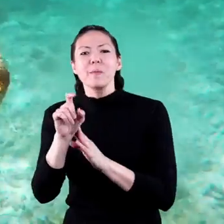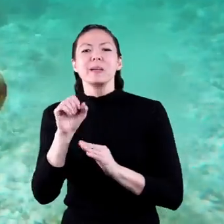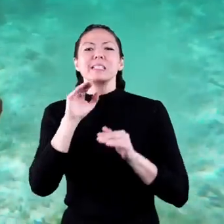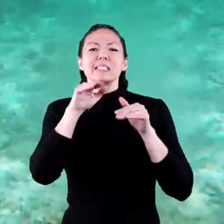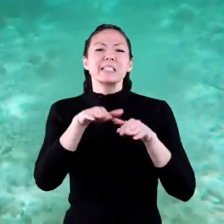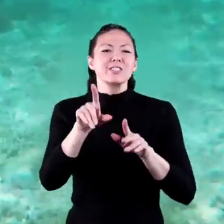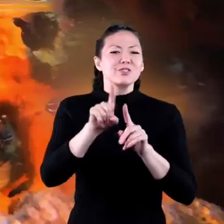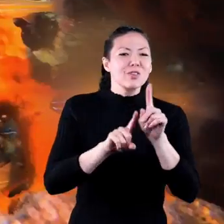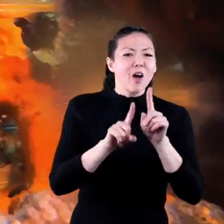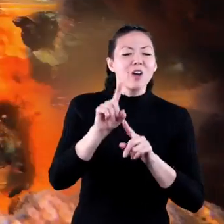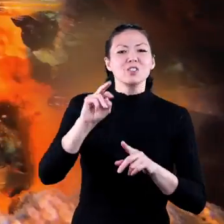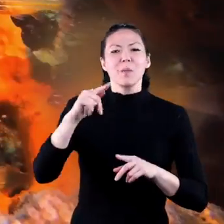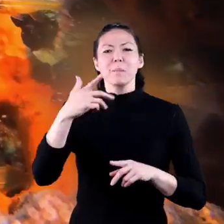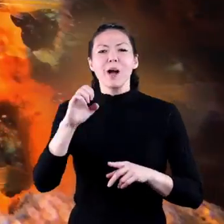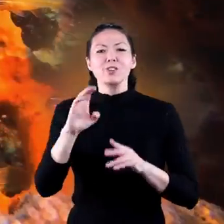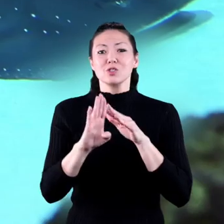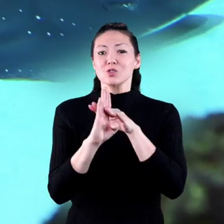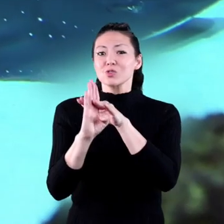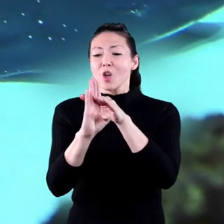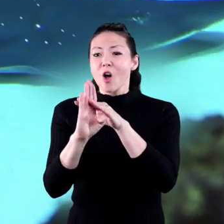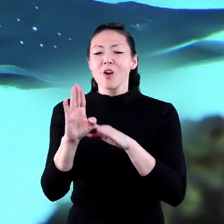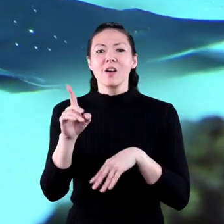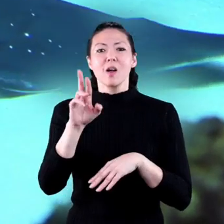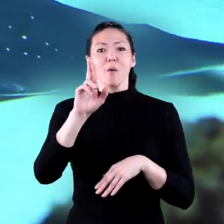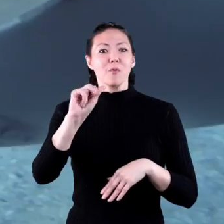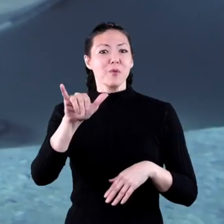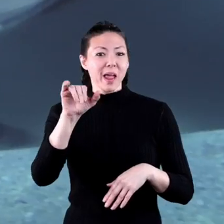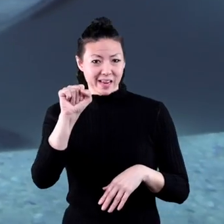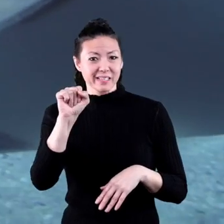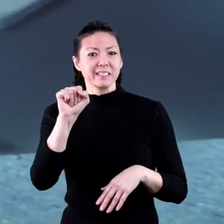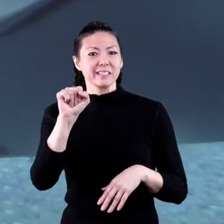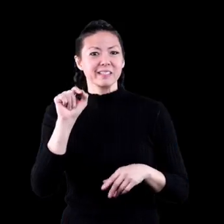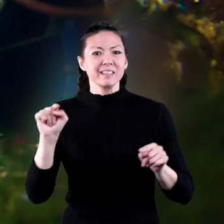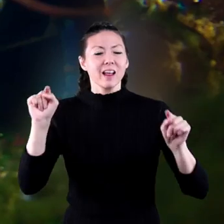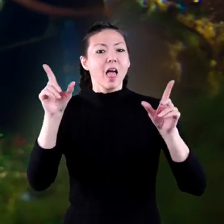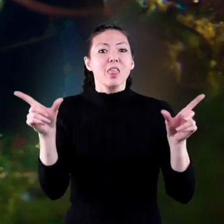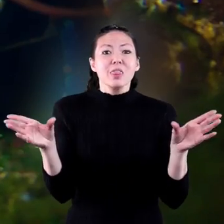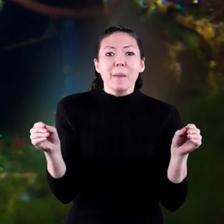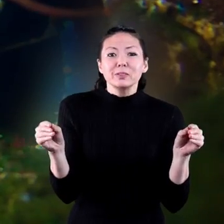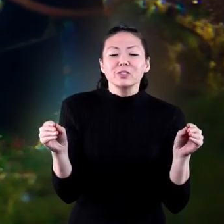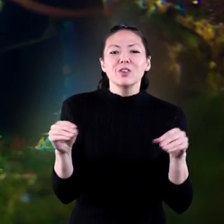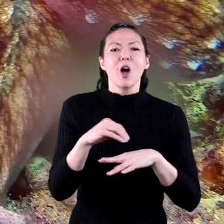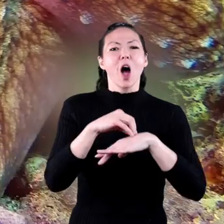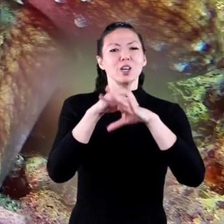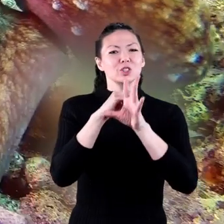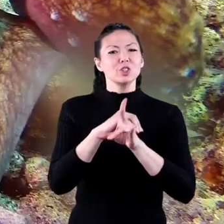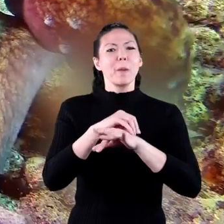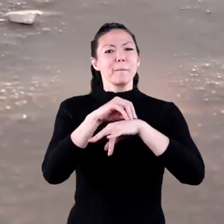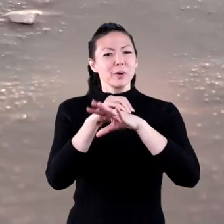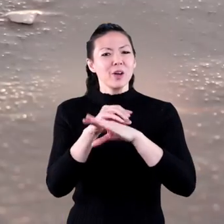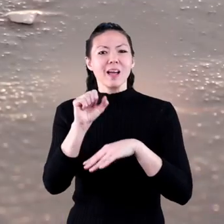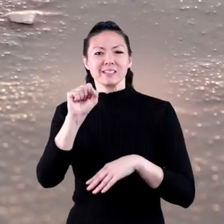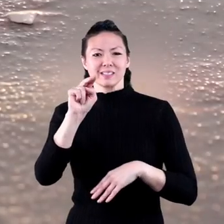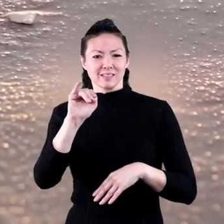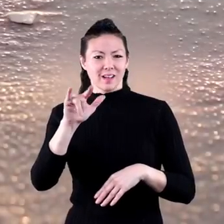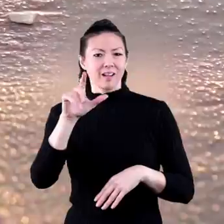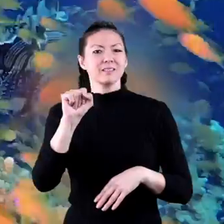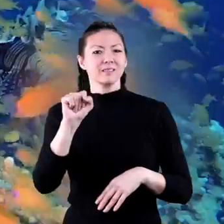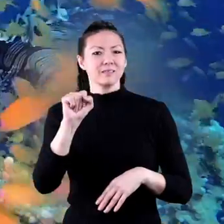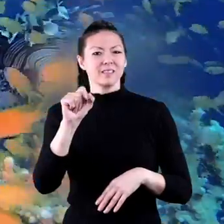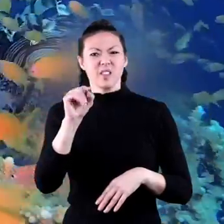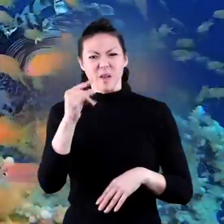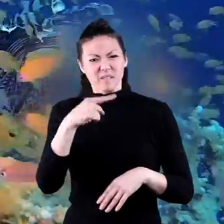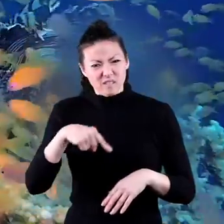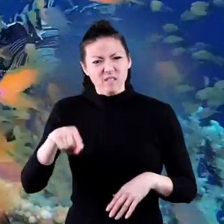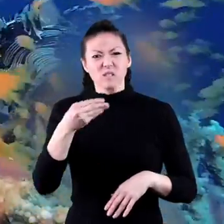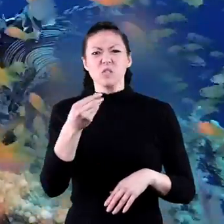sea stars, sponges, sharks, rays, lobster, octopus, and snails are